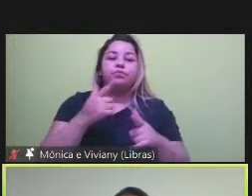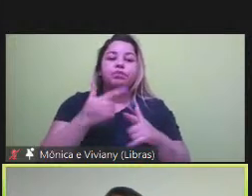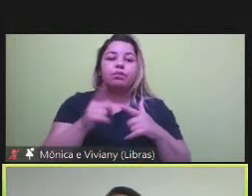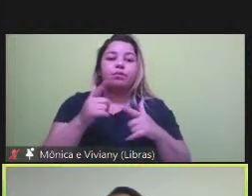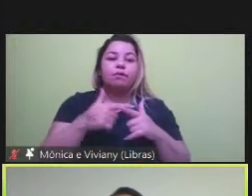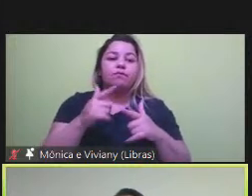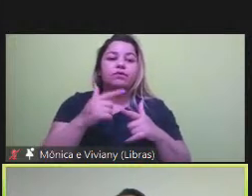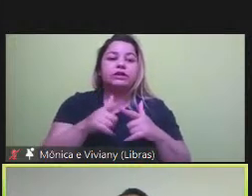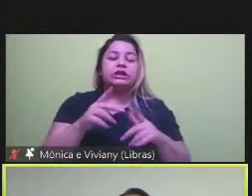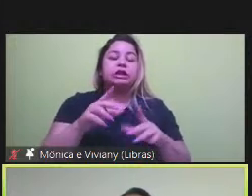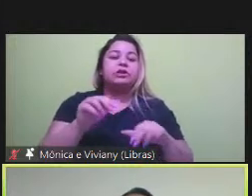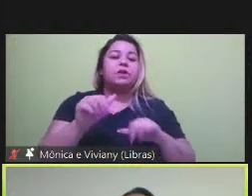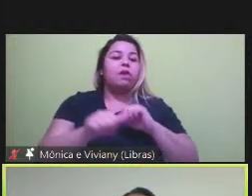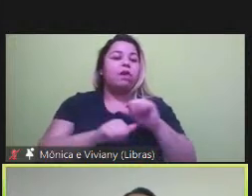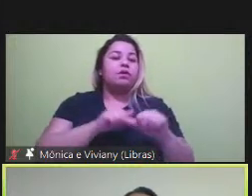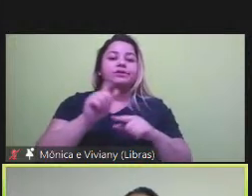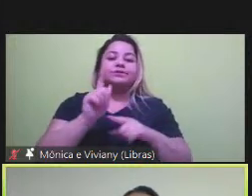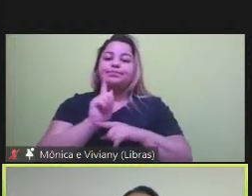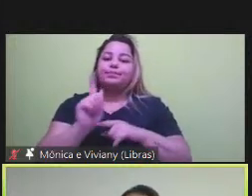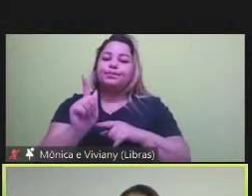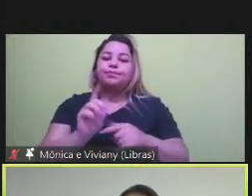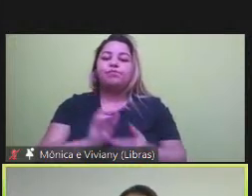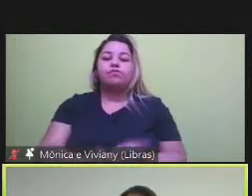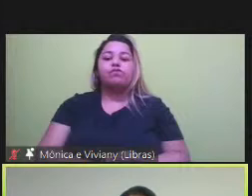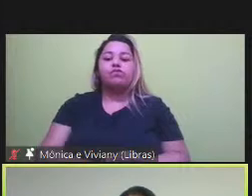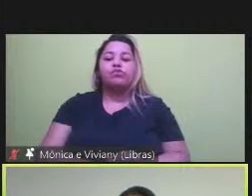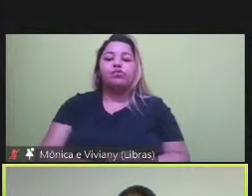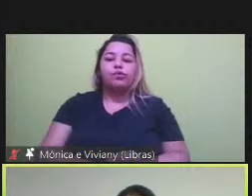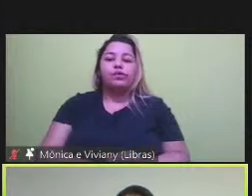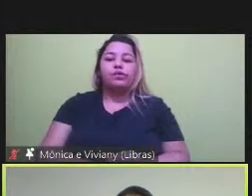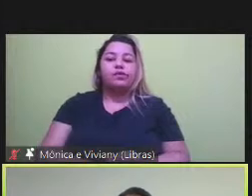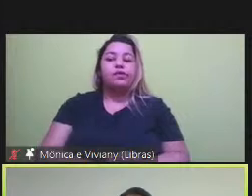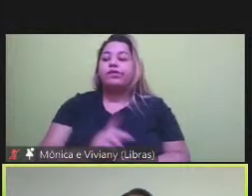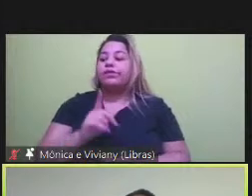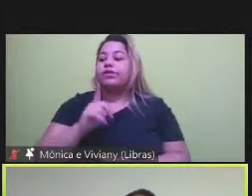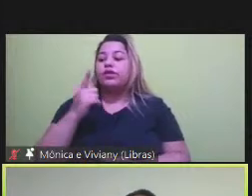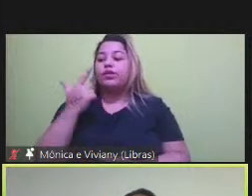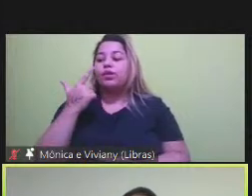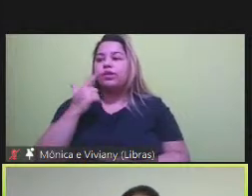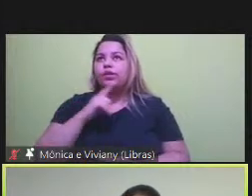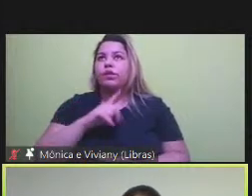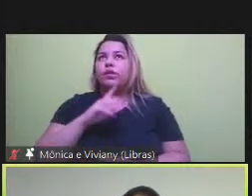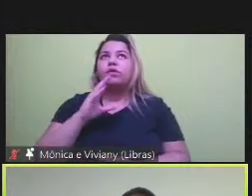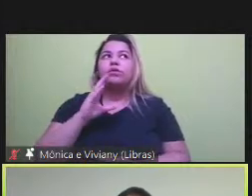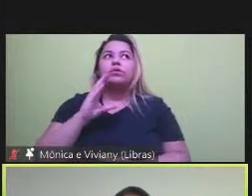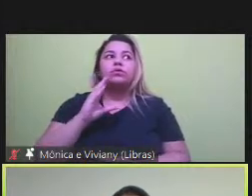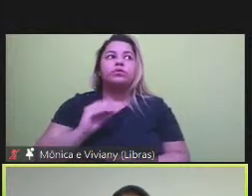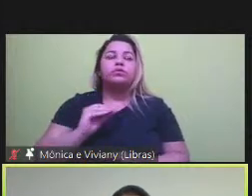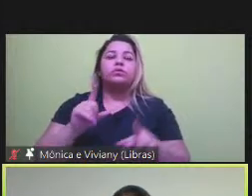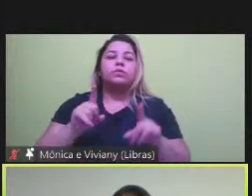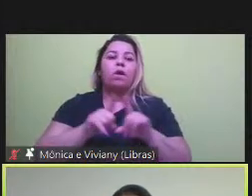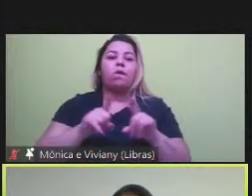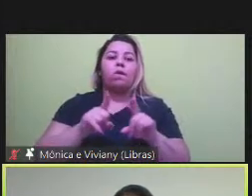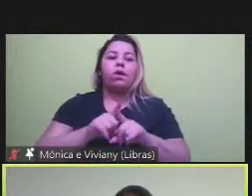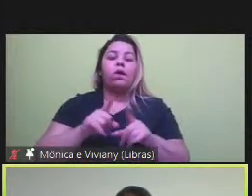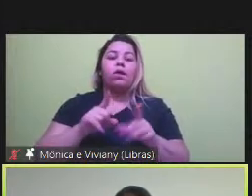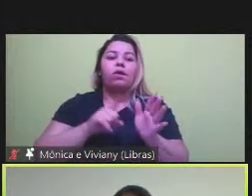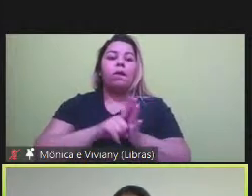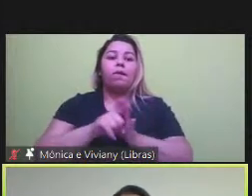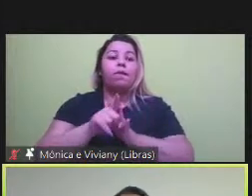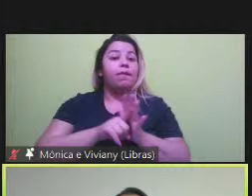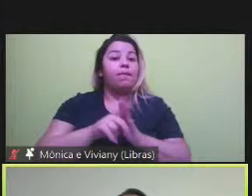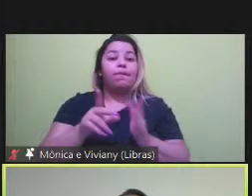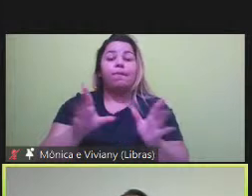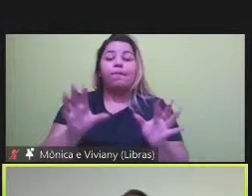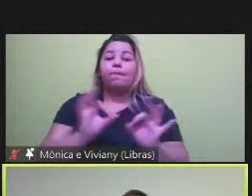was a problem of the exchange of management, and then we were not able to perform. It was